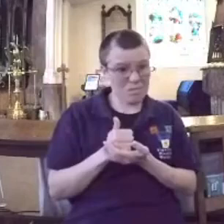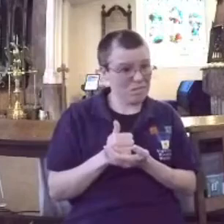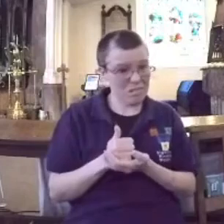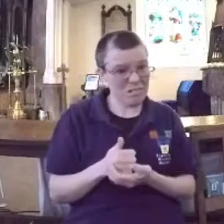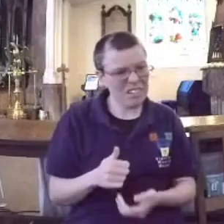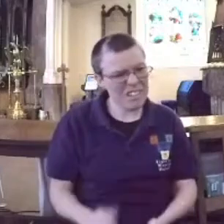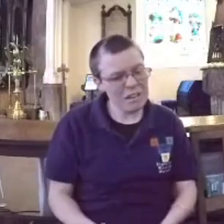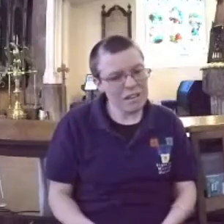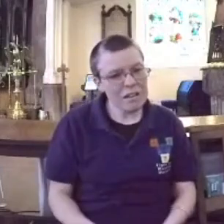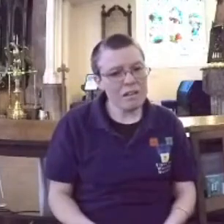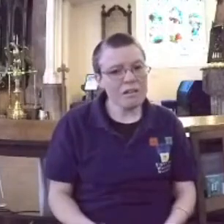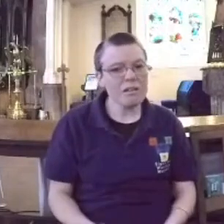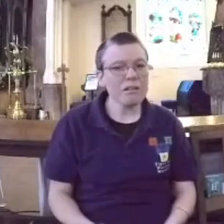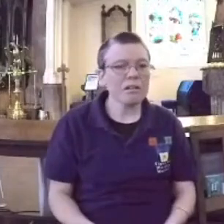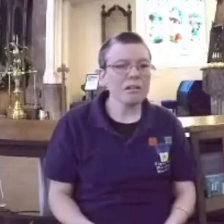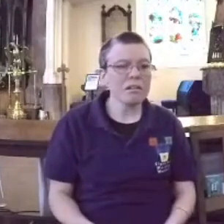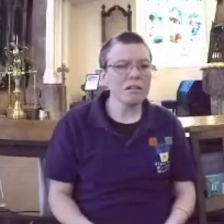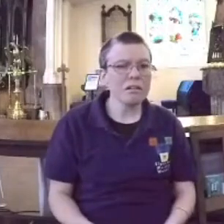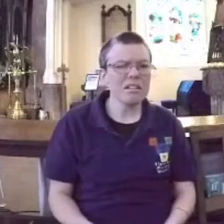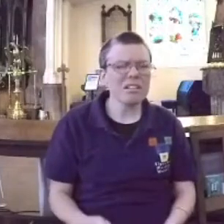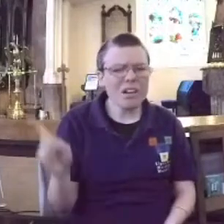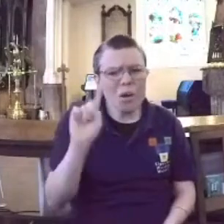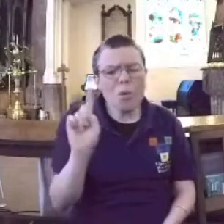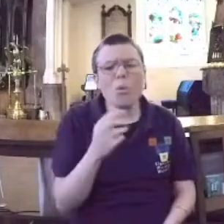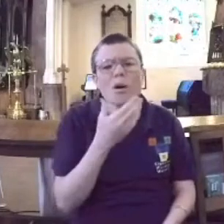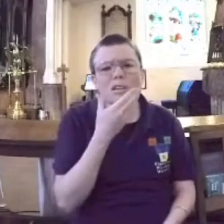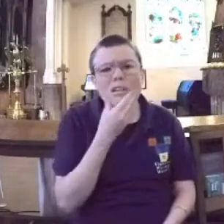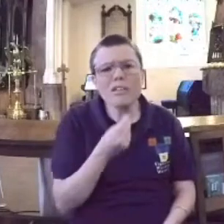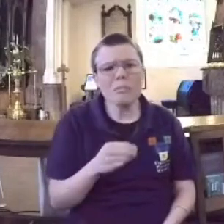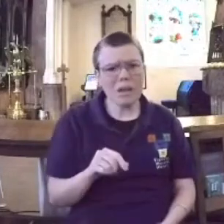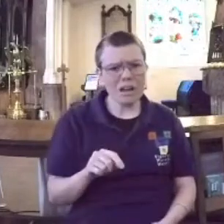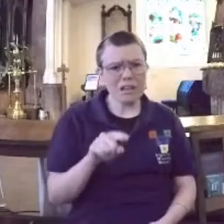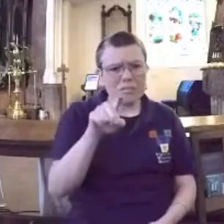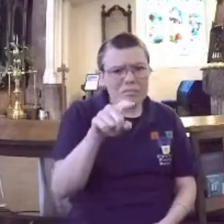what is man that you should care for him, mortal man that you should remember him?